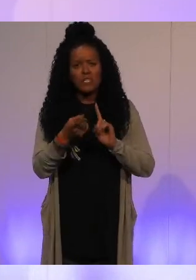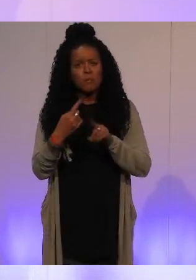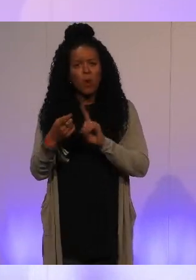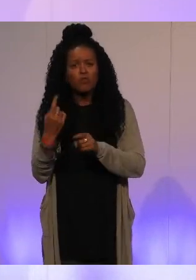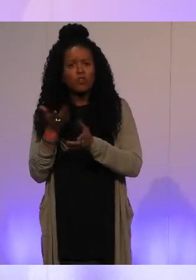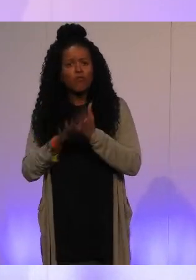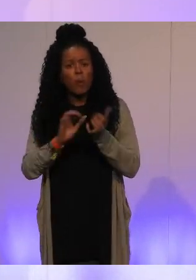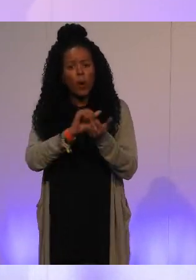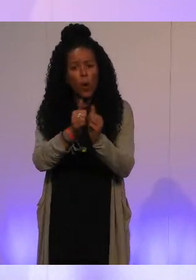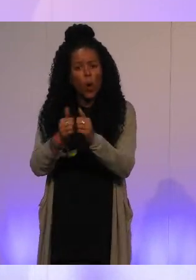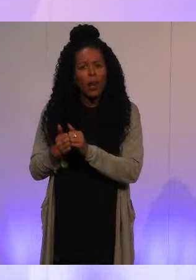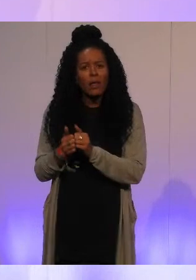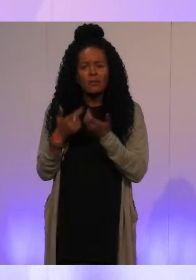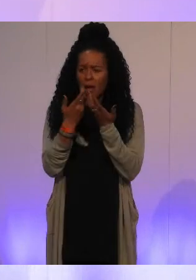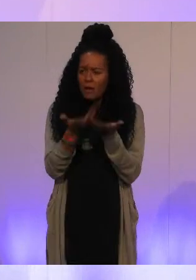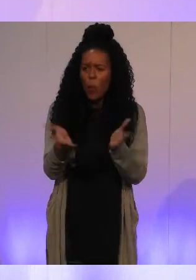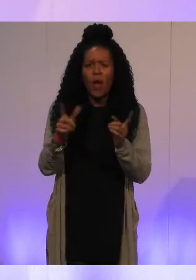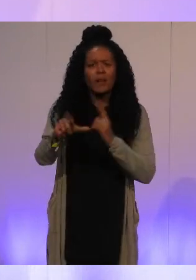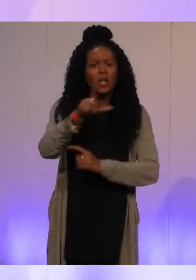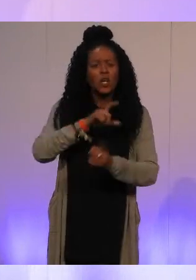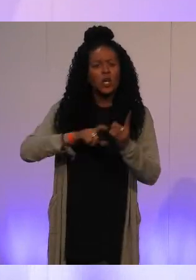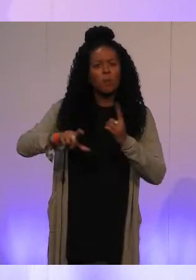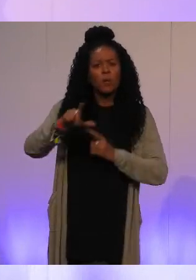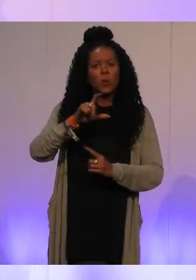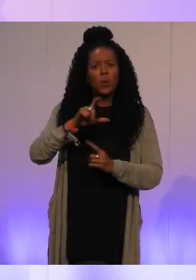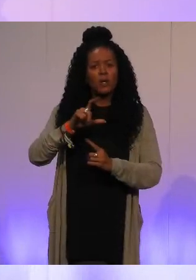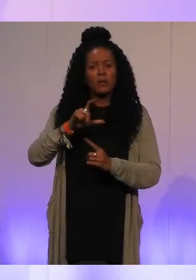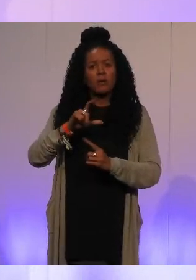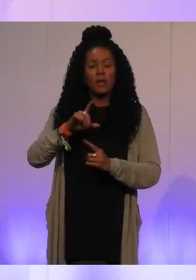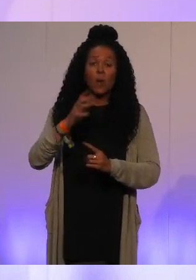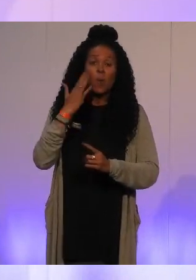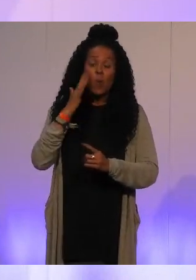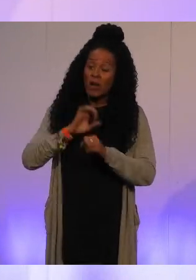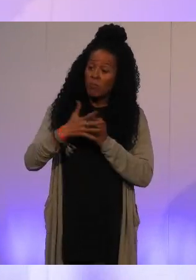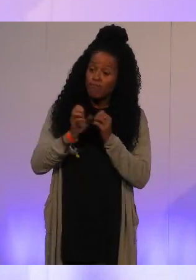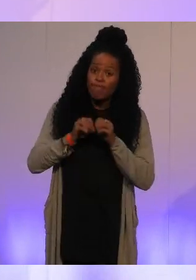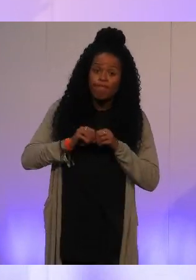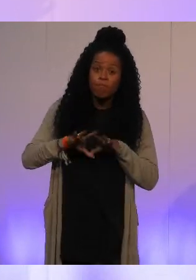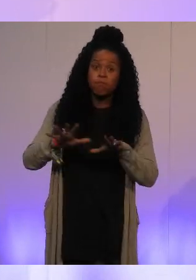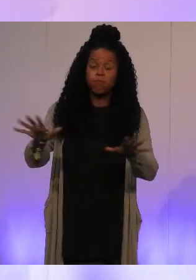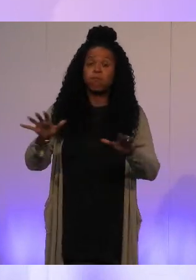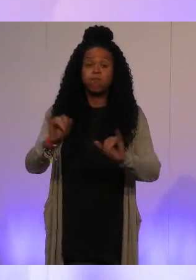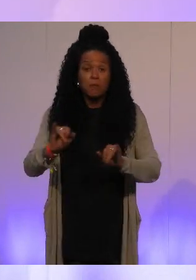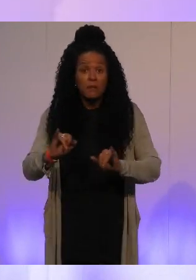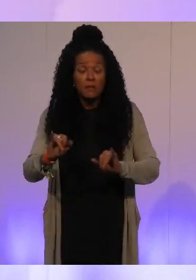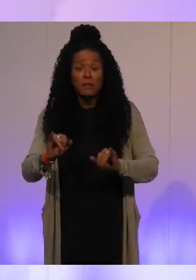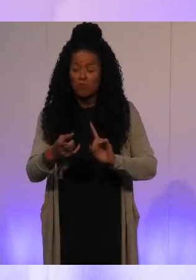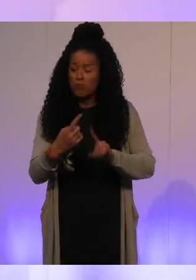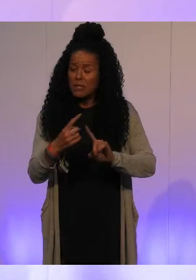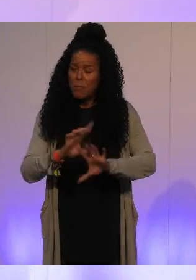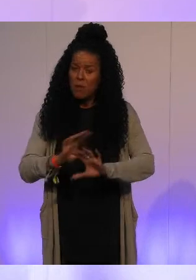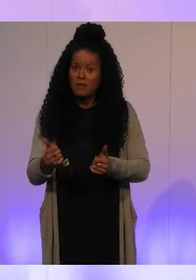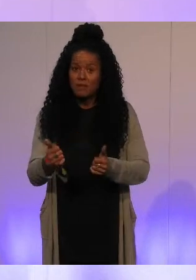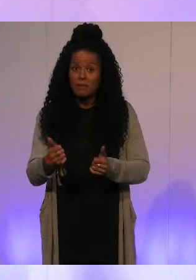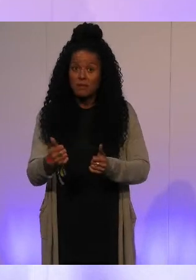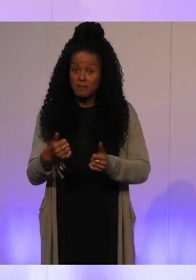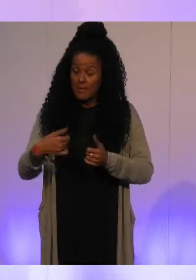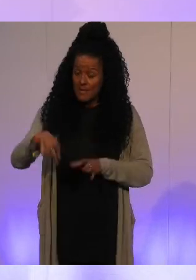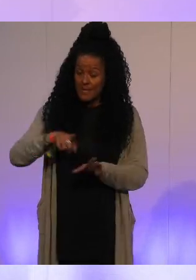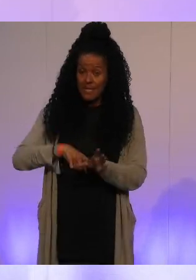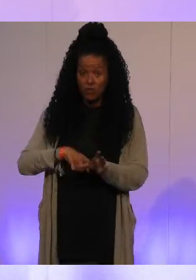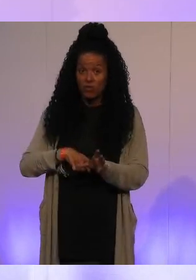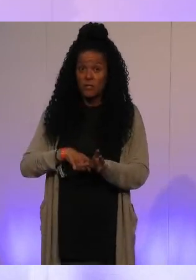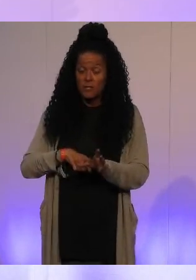our colleagues and the wider community in the eye of the COVID-19 storm. Well, this year,